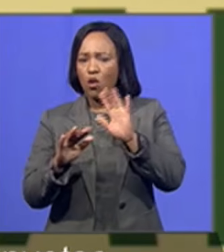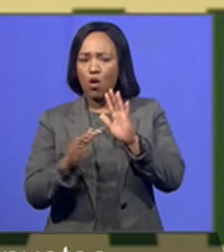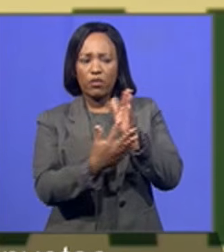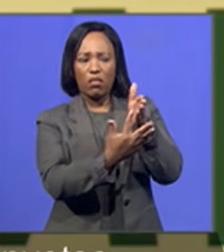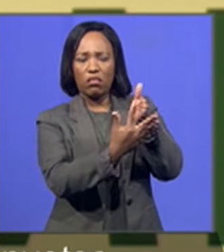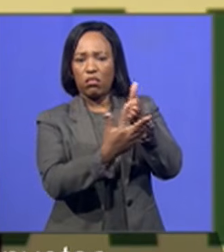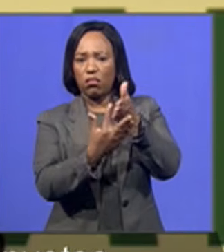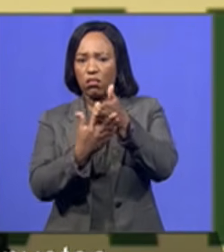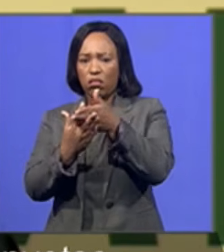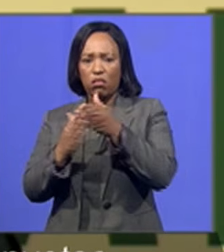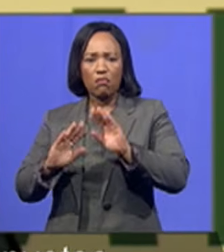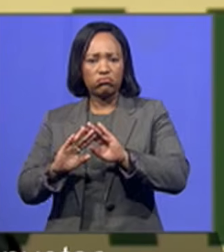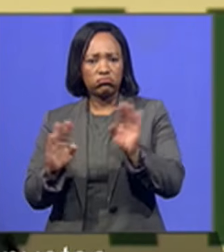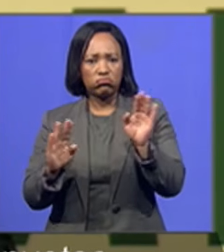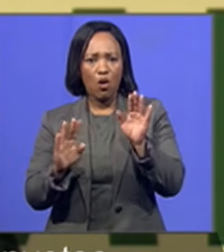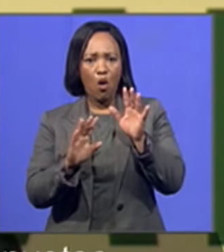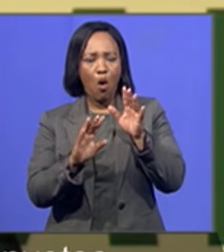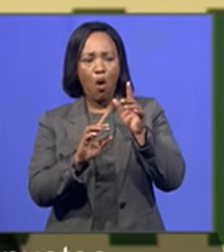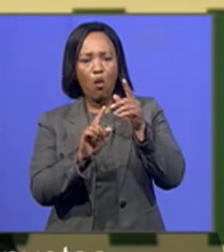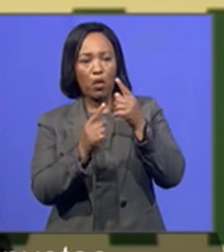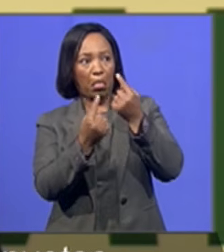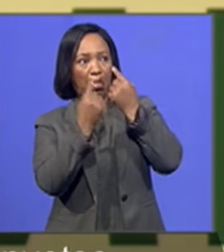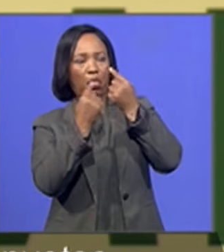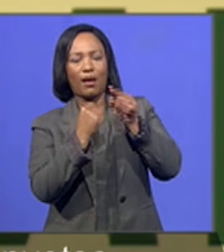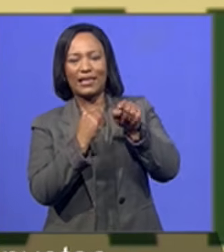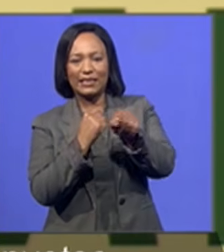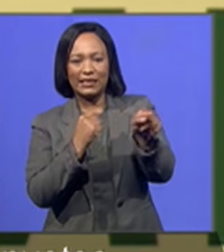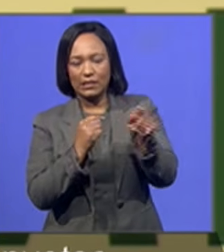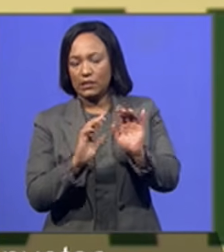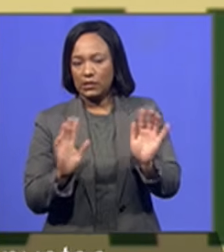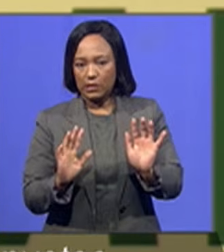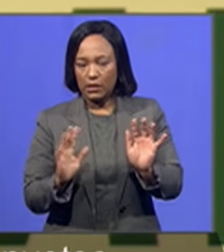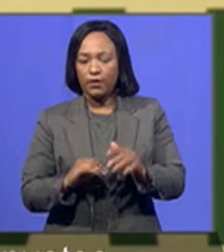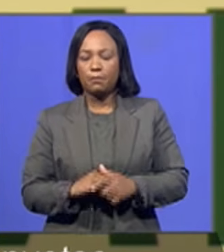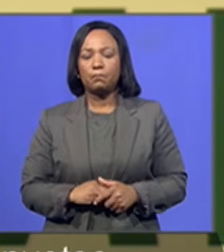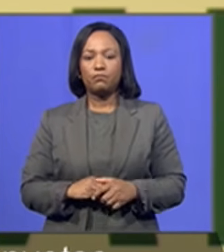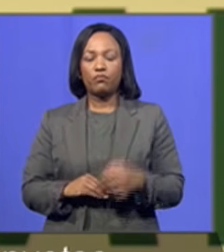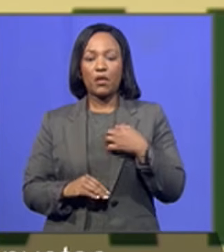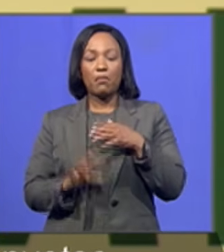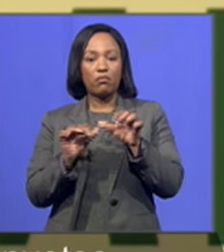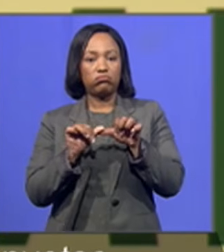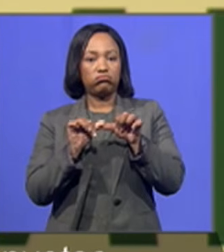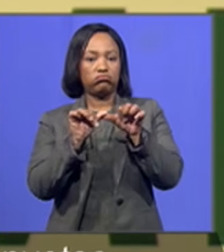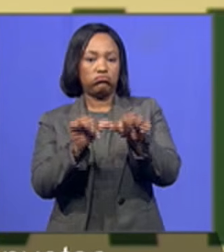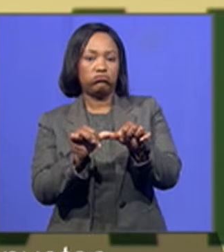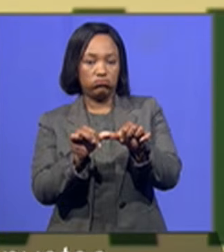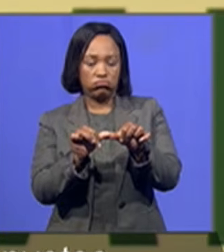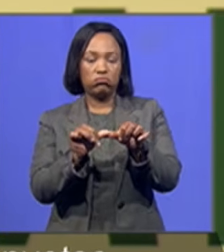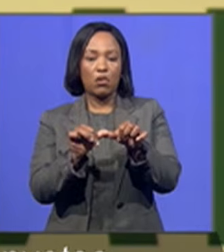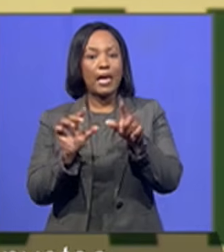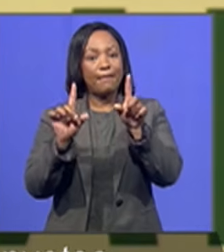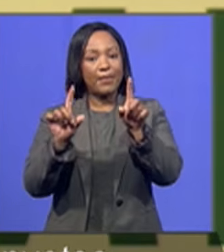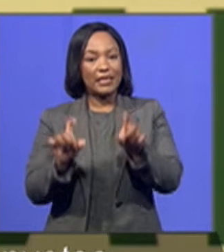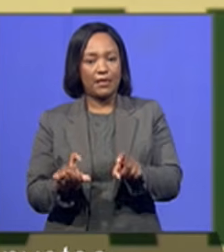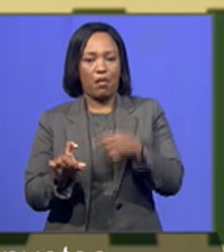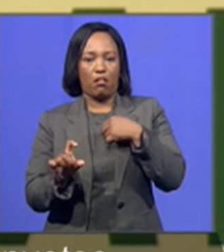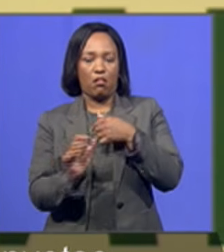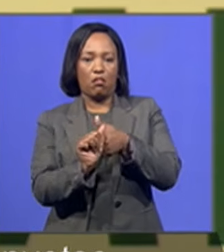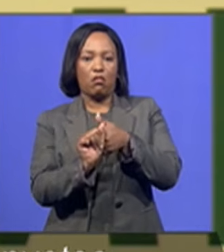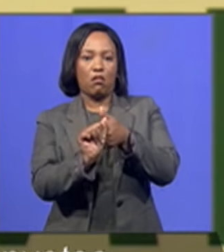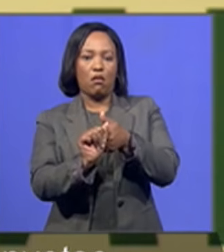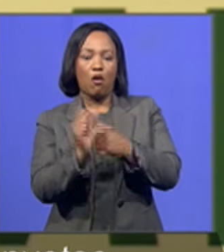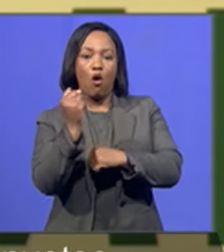of intimidation. I will continue to uphold the principles and safeguard the integrity